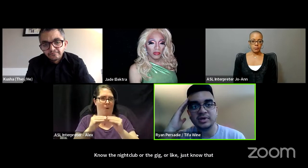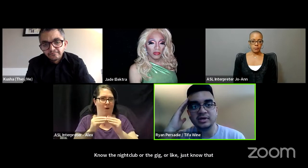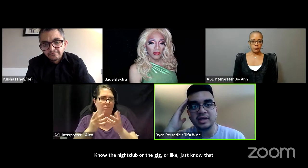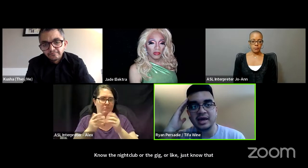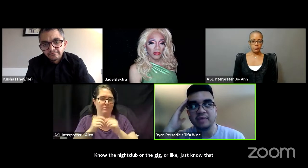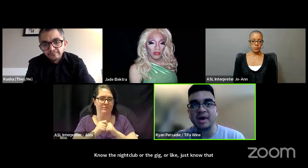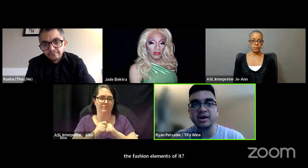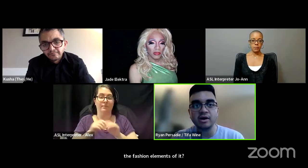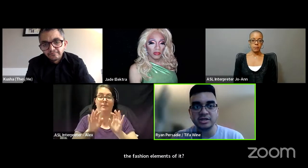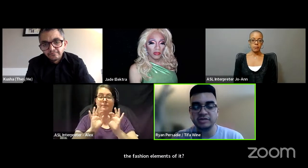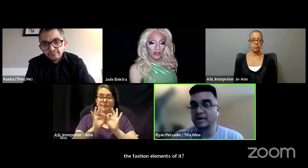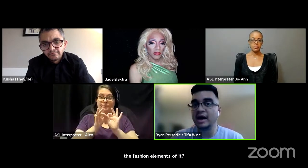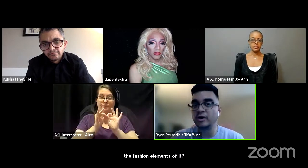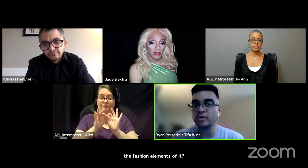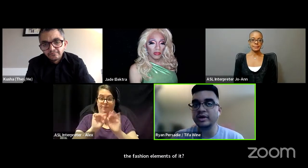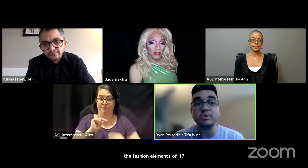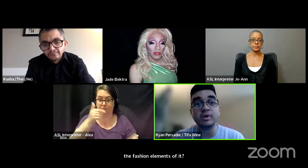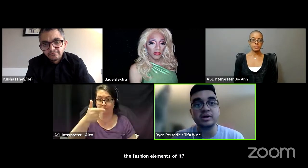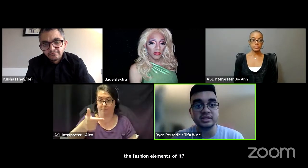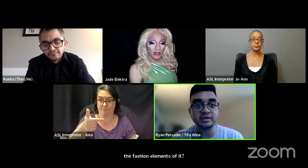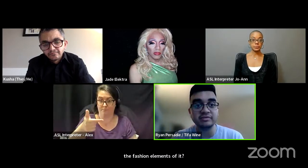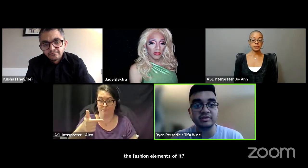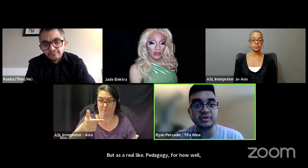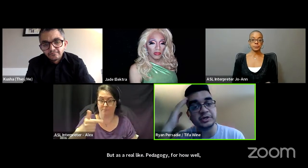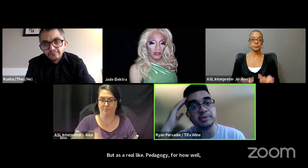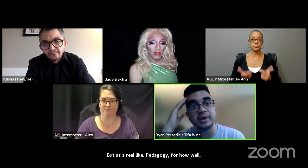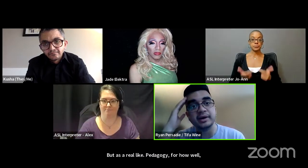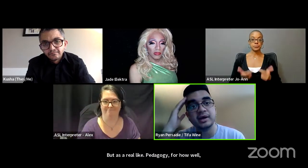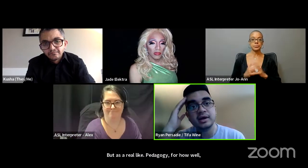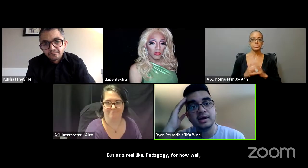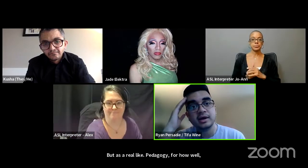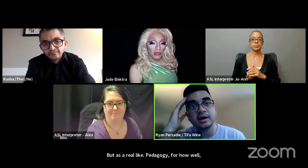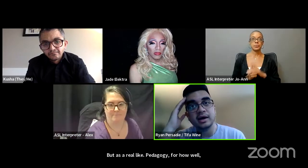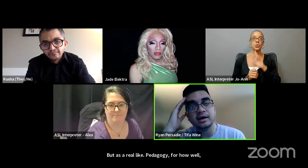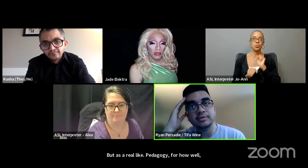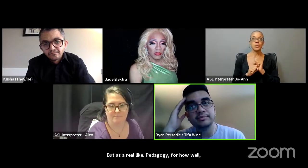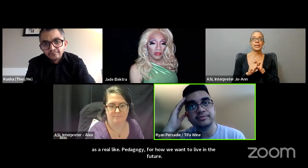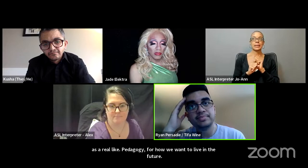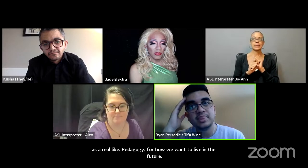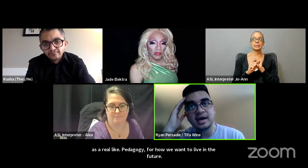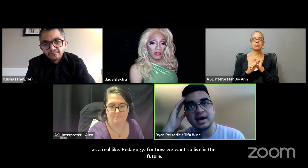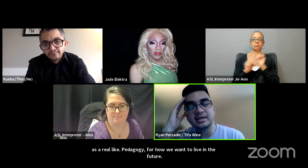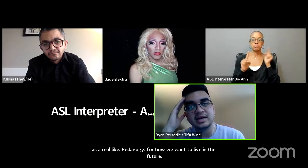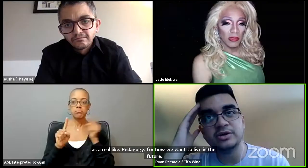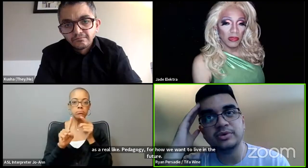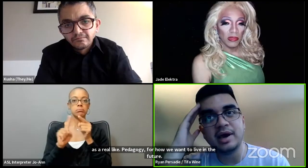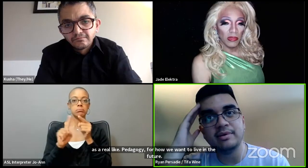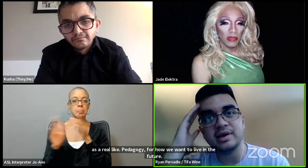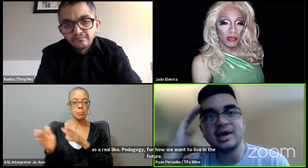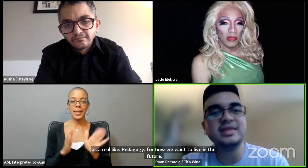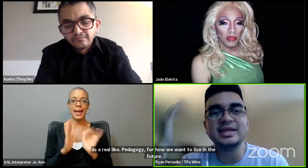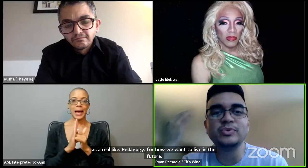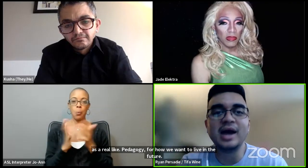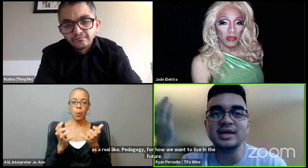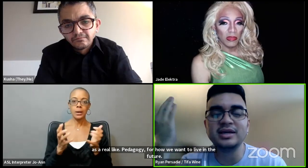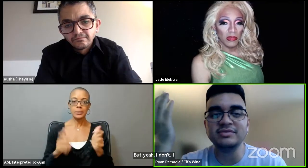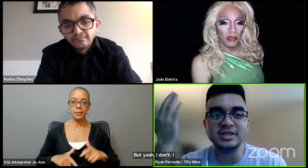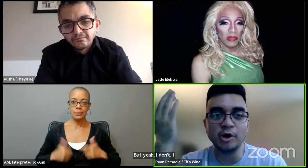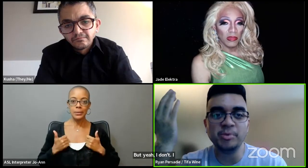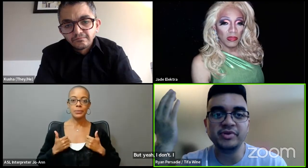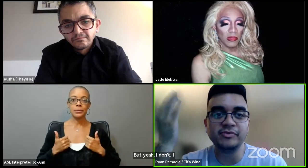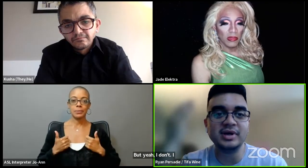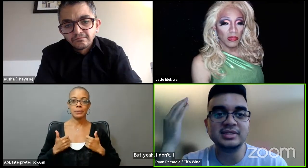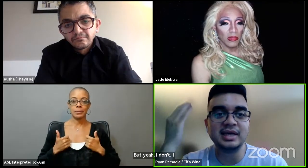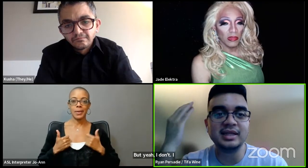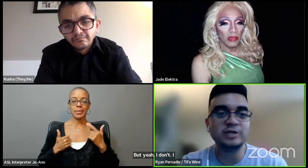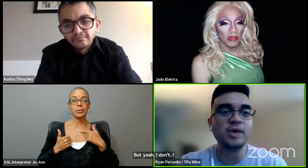as a real like pedagogy for how like we want to live in the future. But yeah, I think that's where I kind of see the